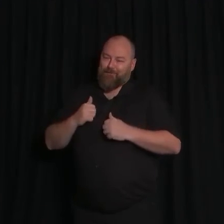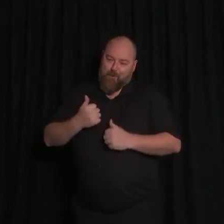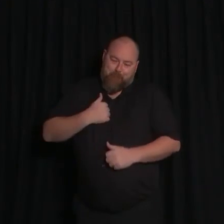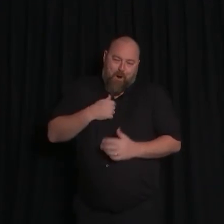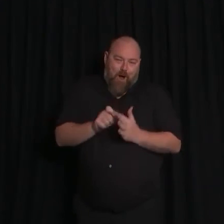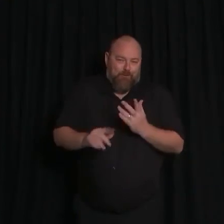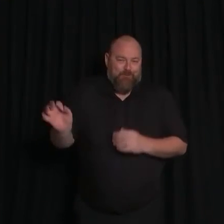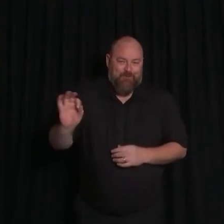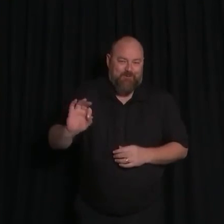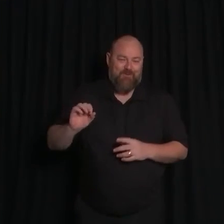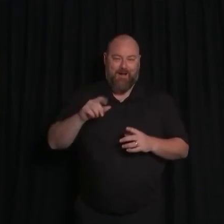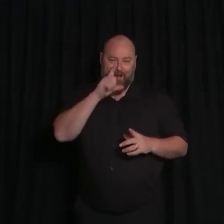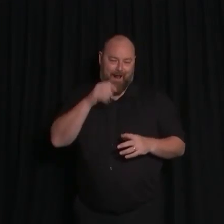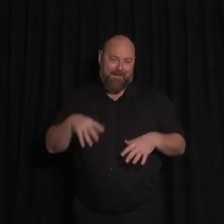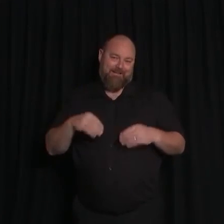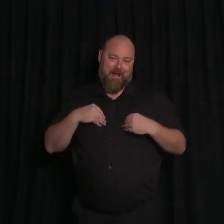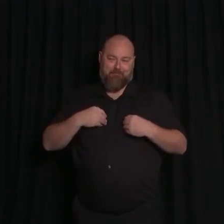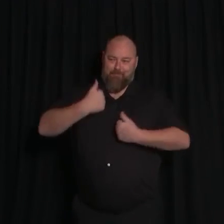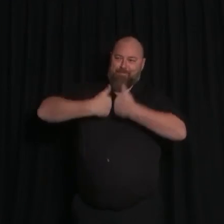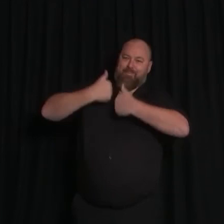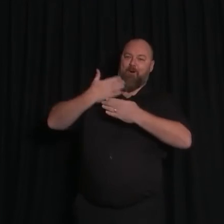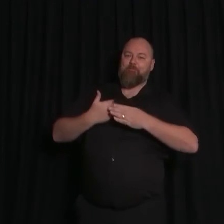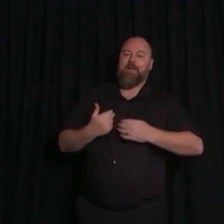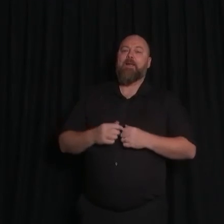very, very, and I don't